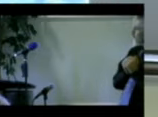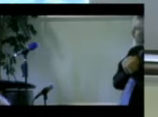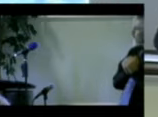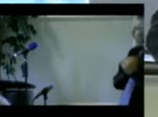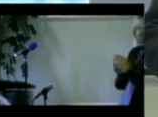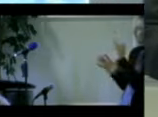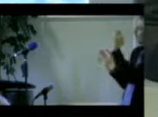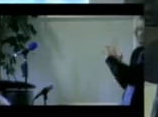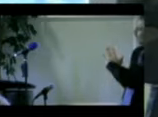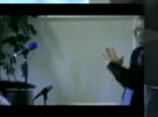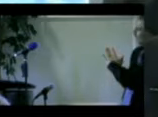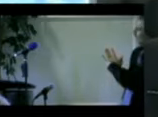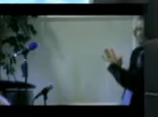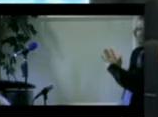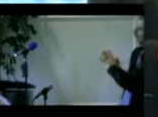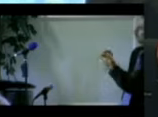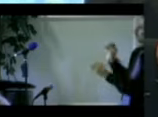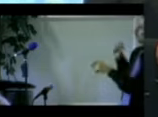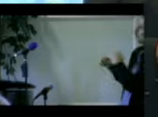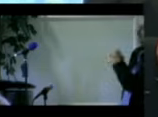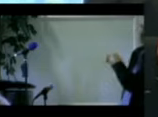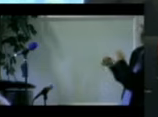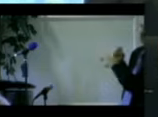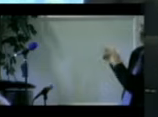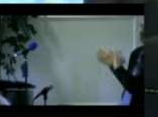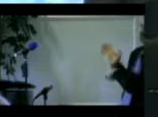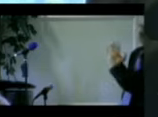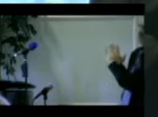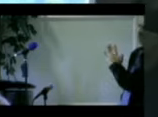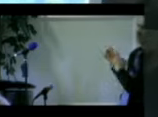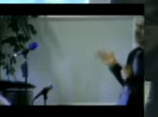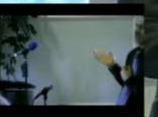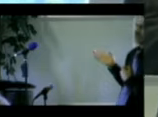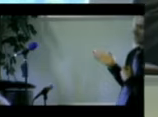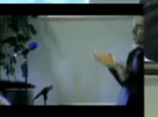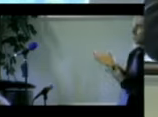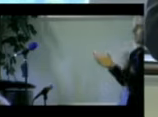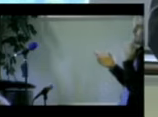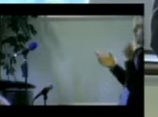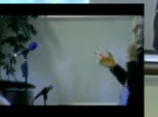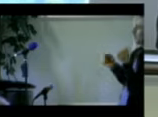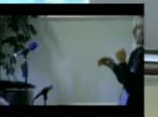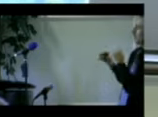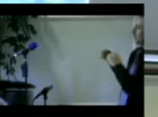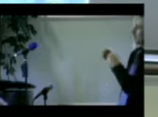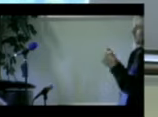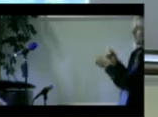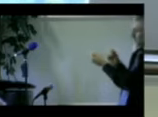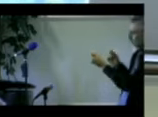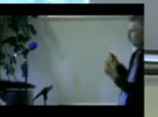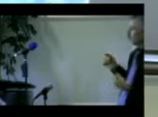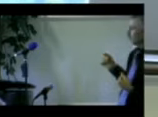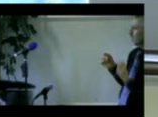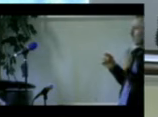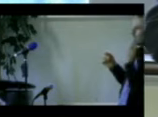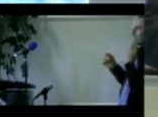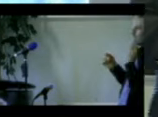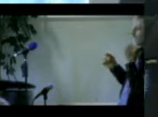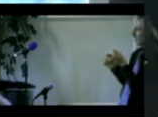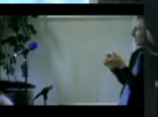Price is no object. I want the finest of materials, and I want